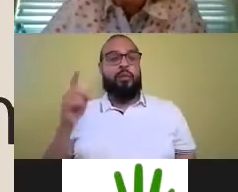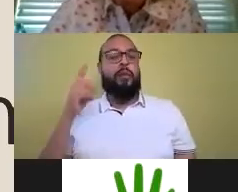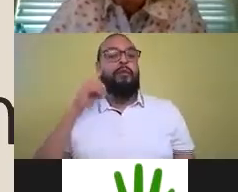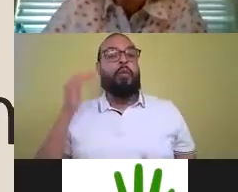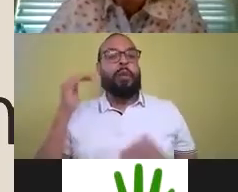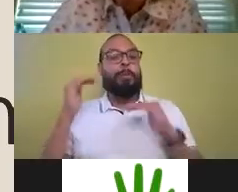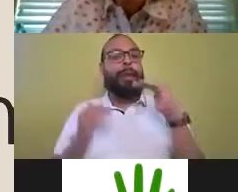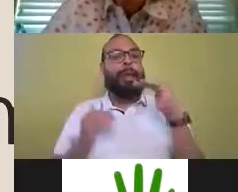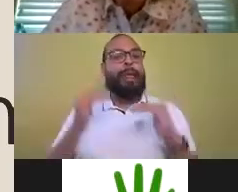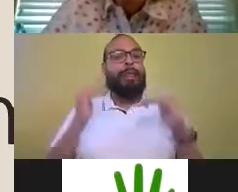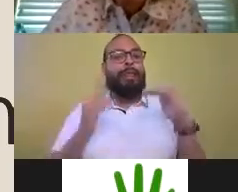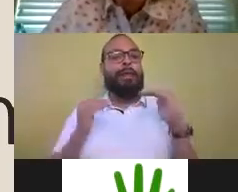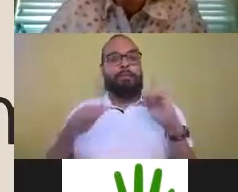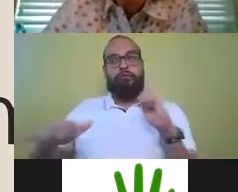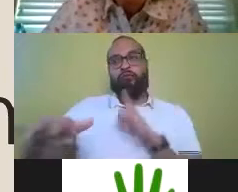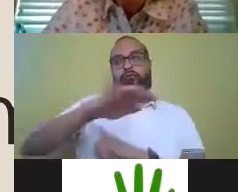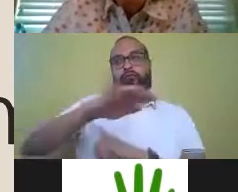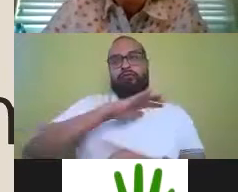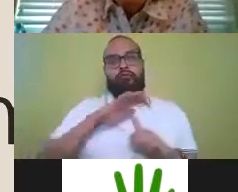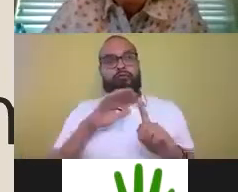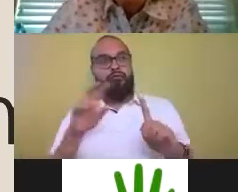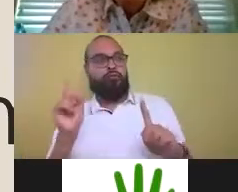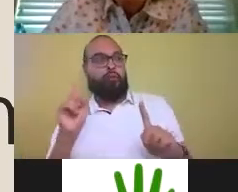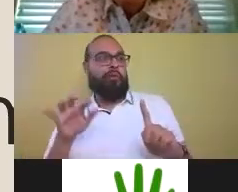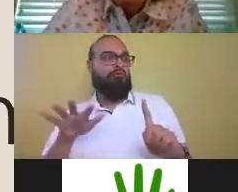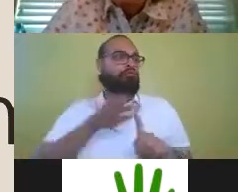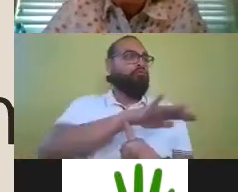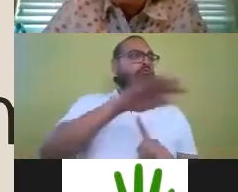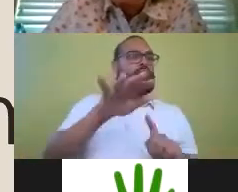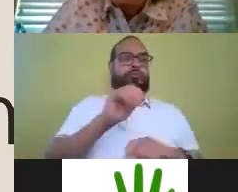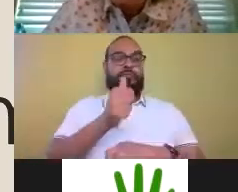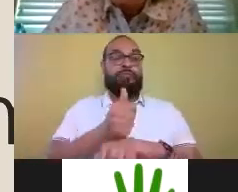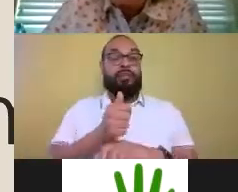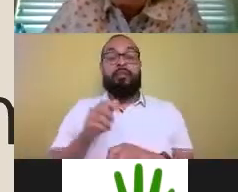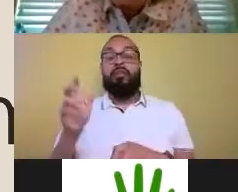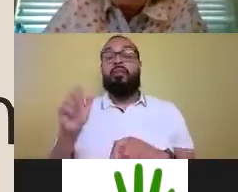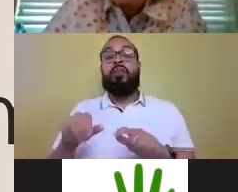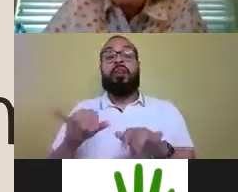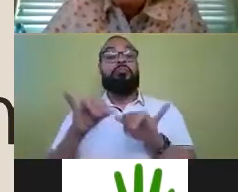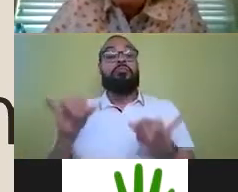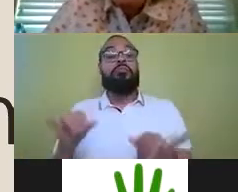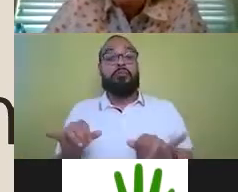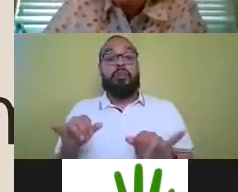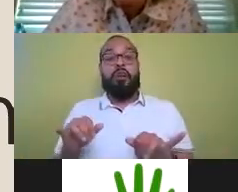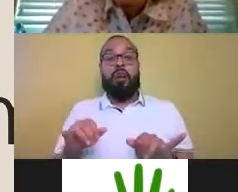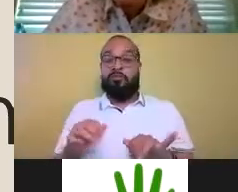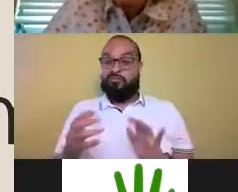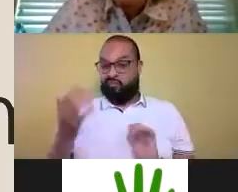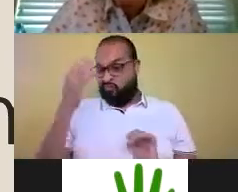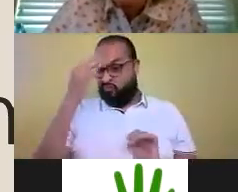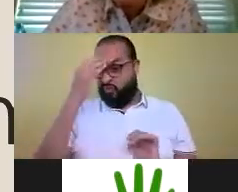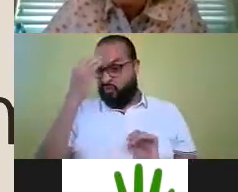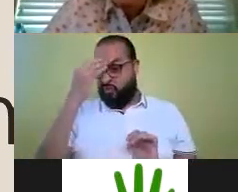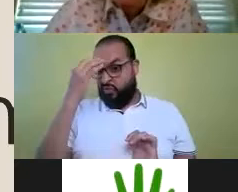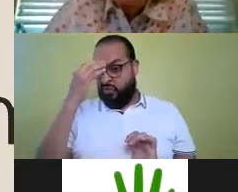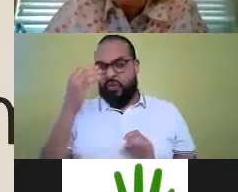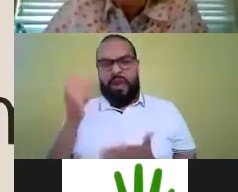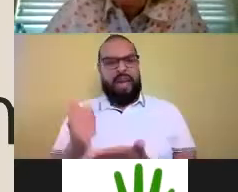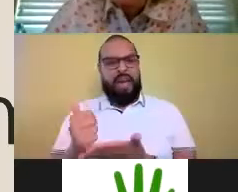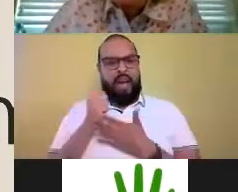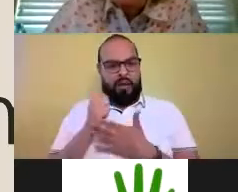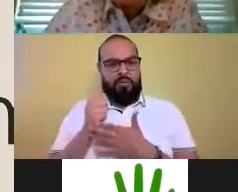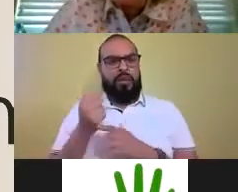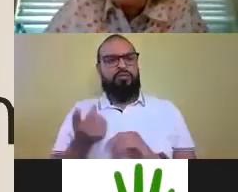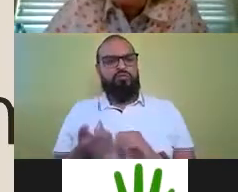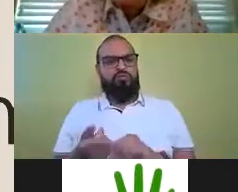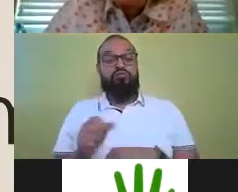orientation. It's actually the system that brings us up against gravity. So when an infant is lying on its tummy and it lifts its